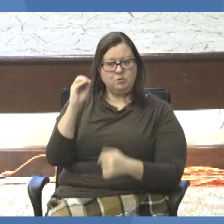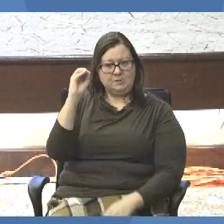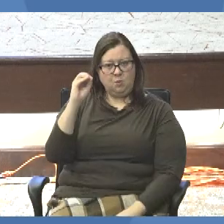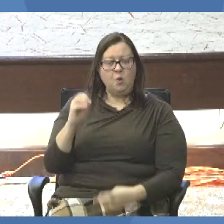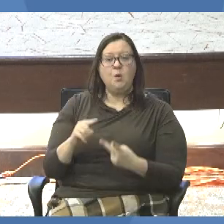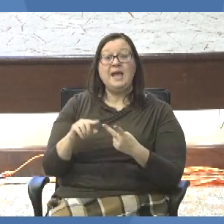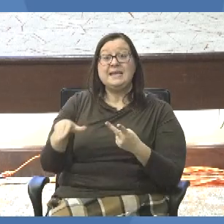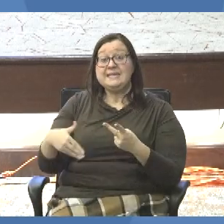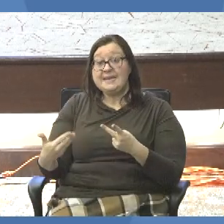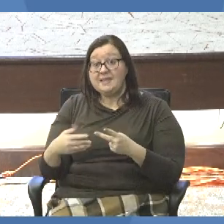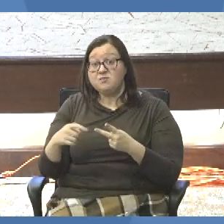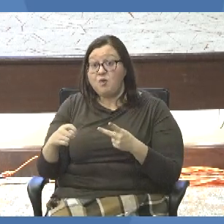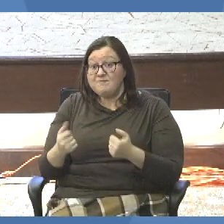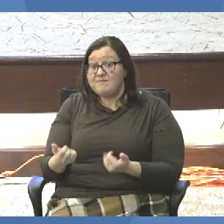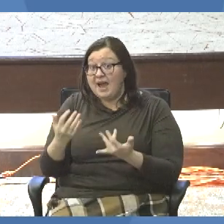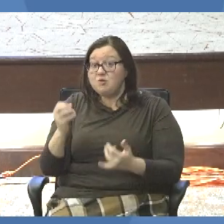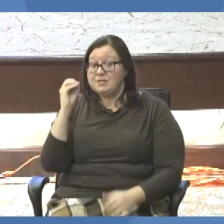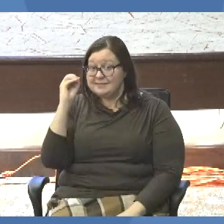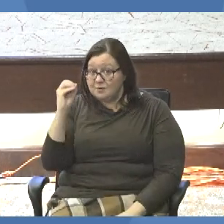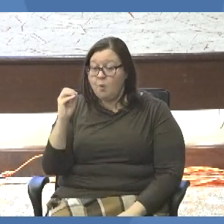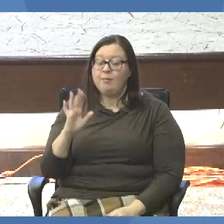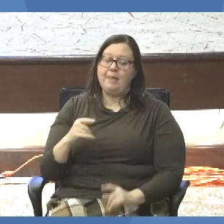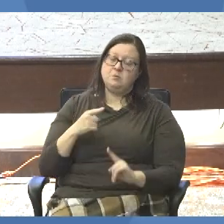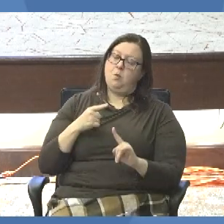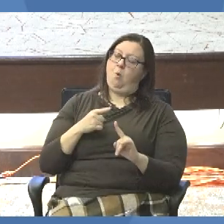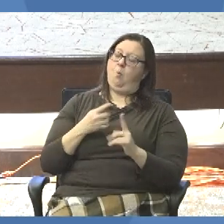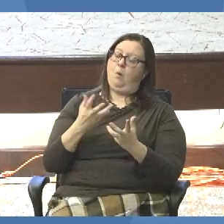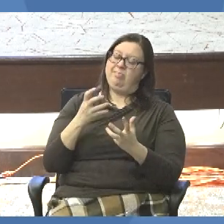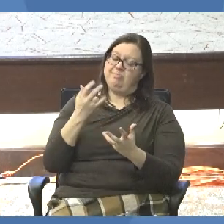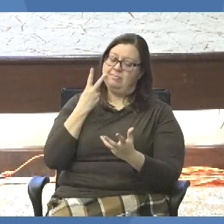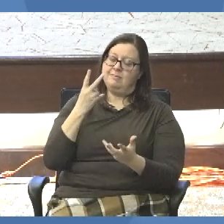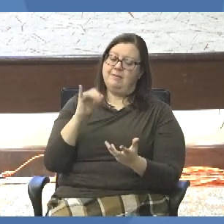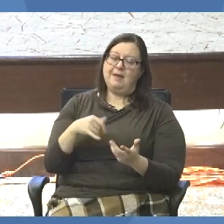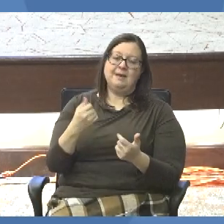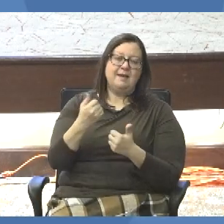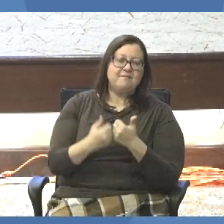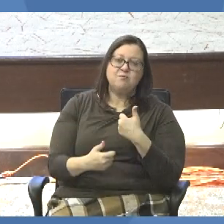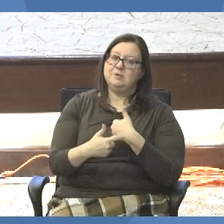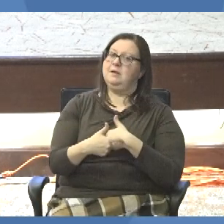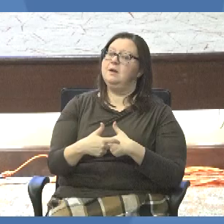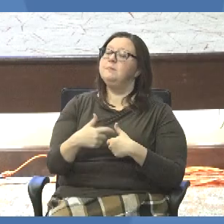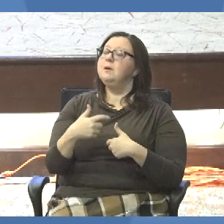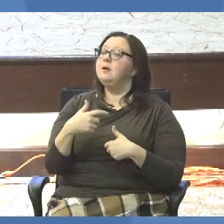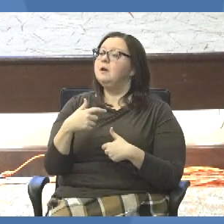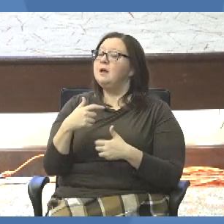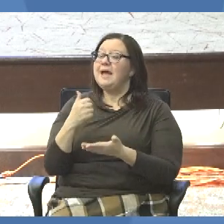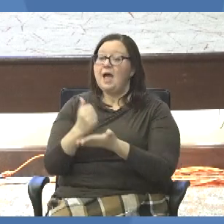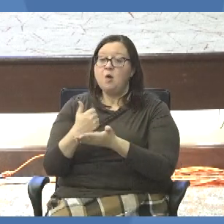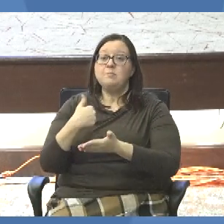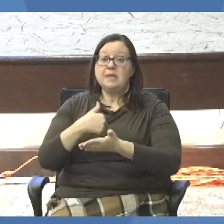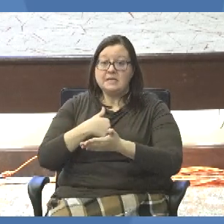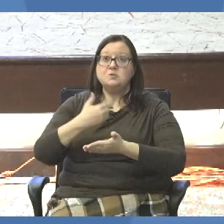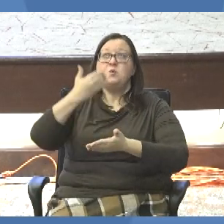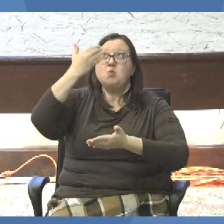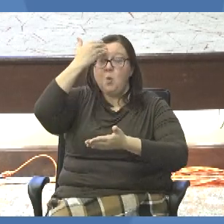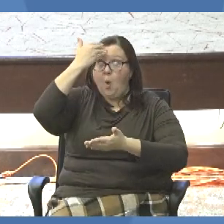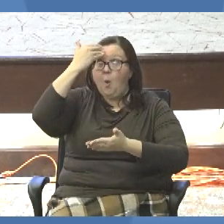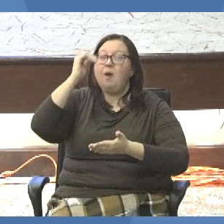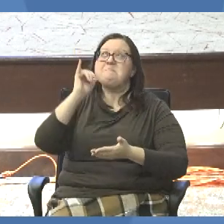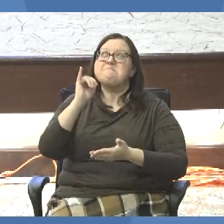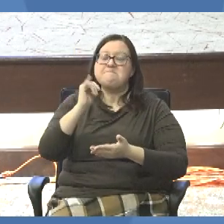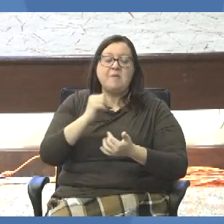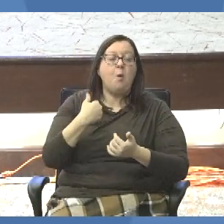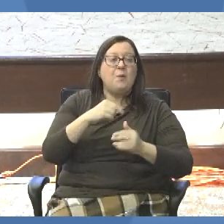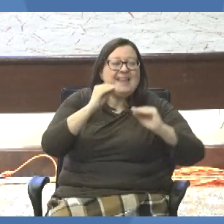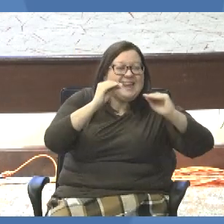deaths, 0. That is the outcomes we're seeking in everything that we do, and this can tell us that our community outreach efforts and our fire investigations